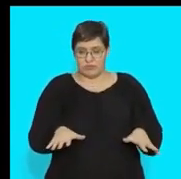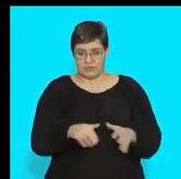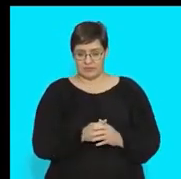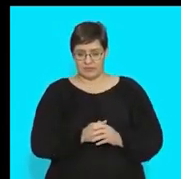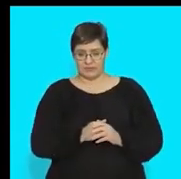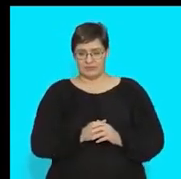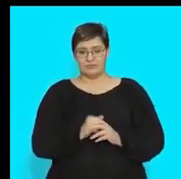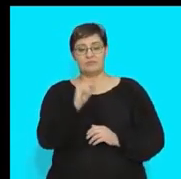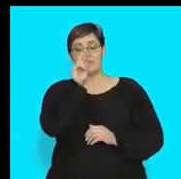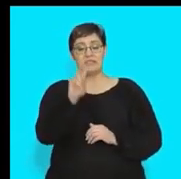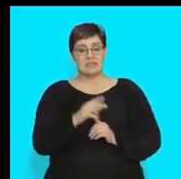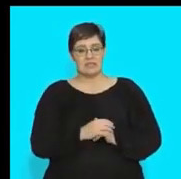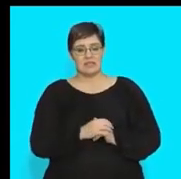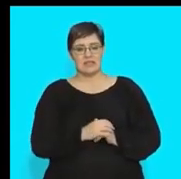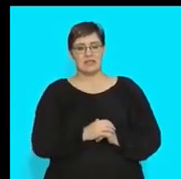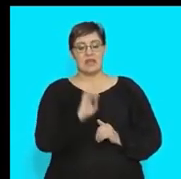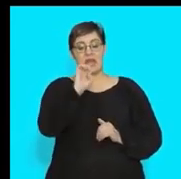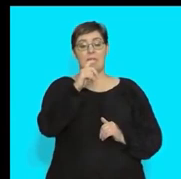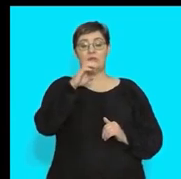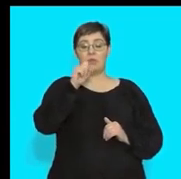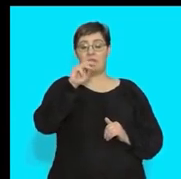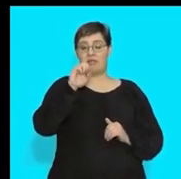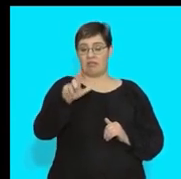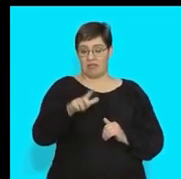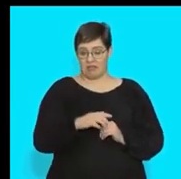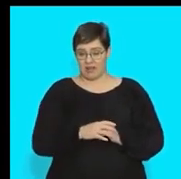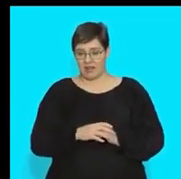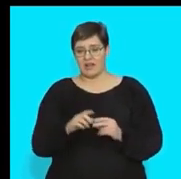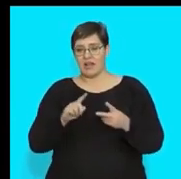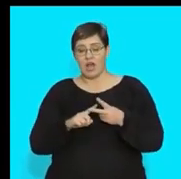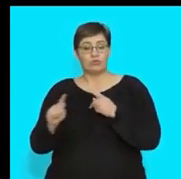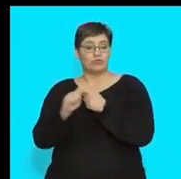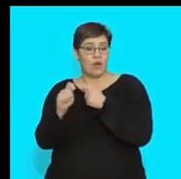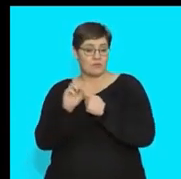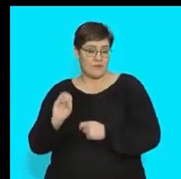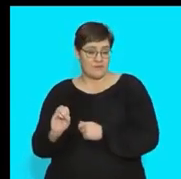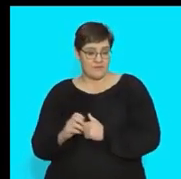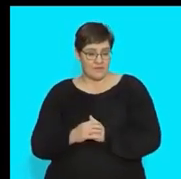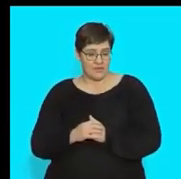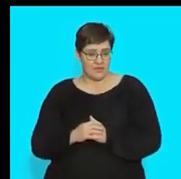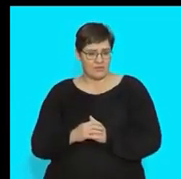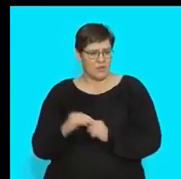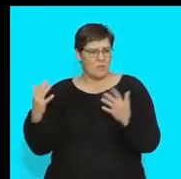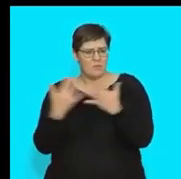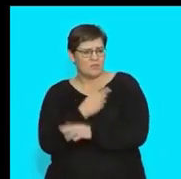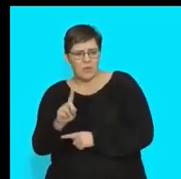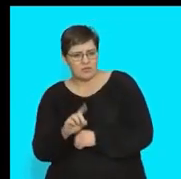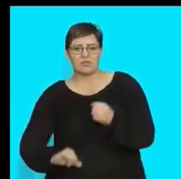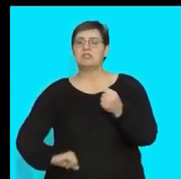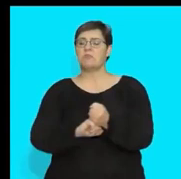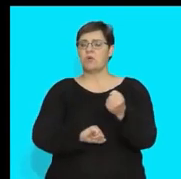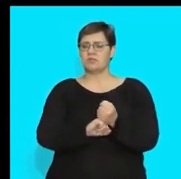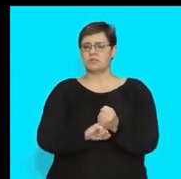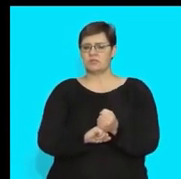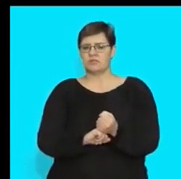outwards. So do you see? Here's epidermal. Here's my transport. What do you notice that I'm missing?